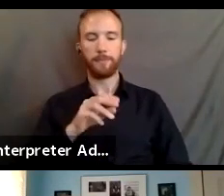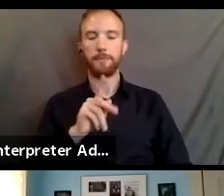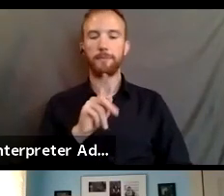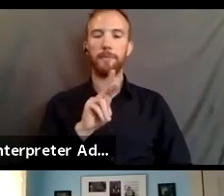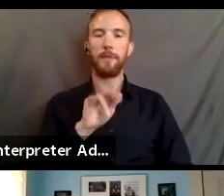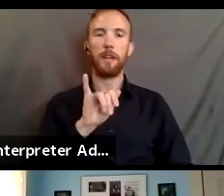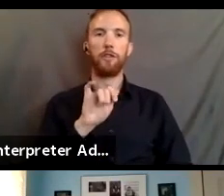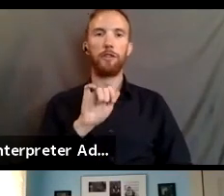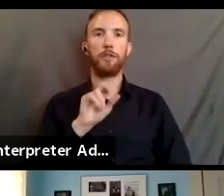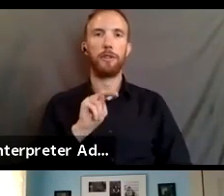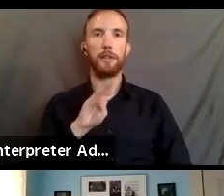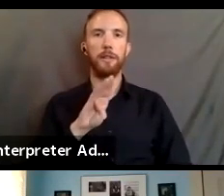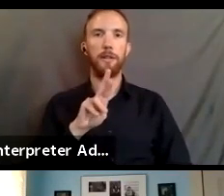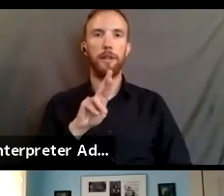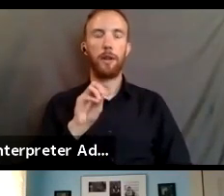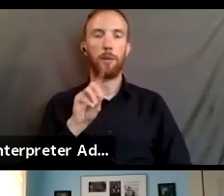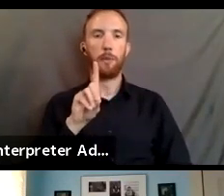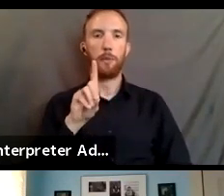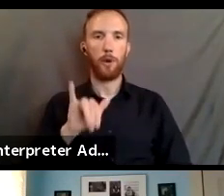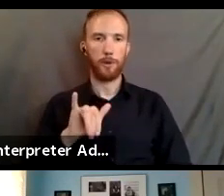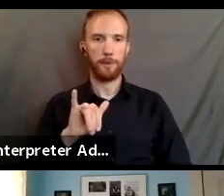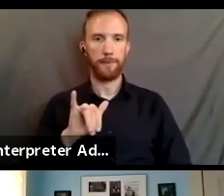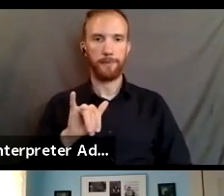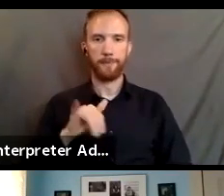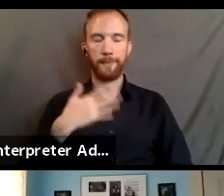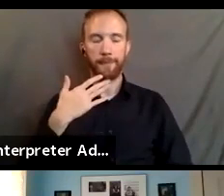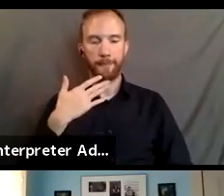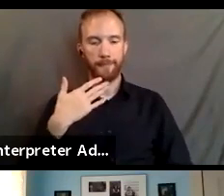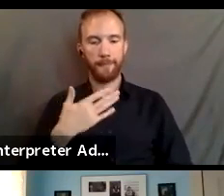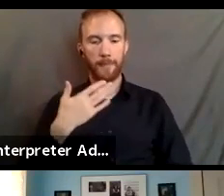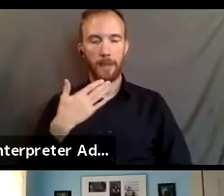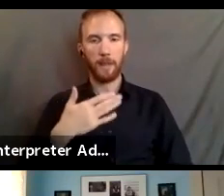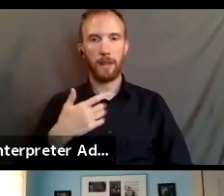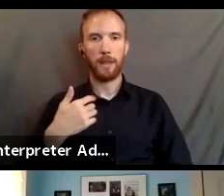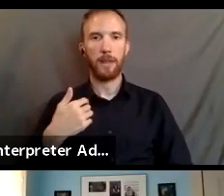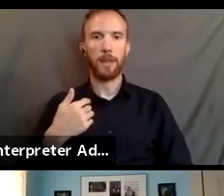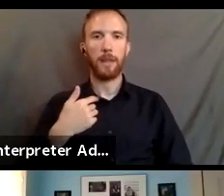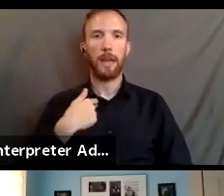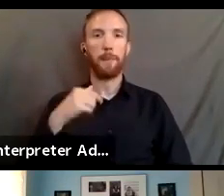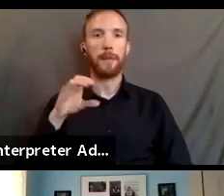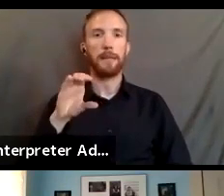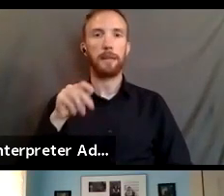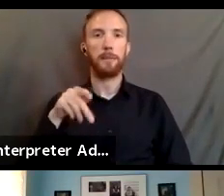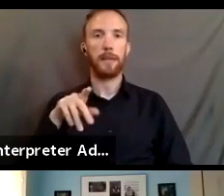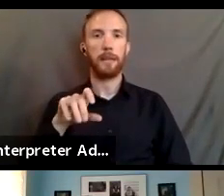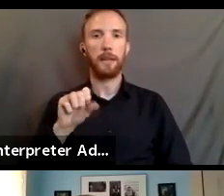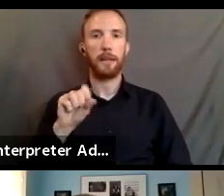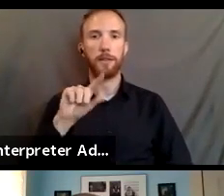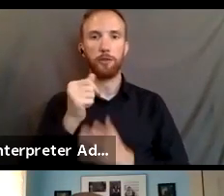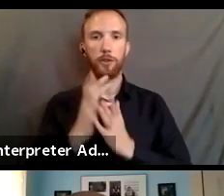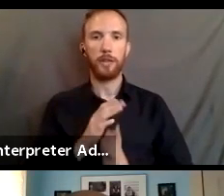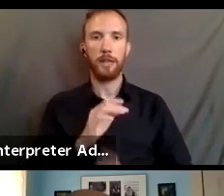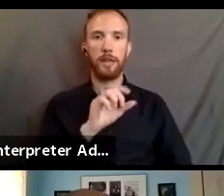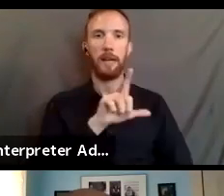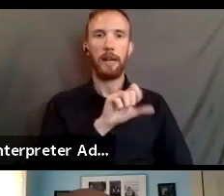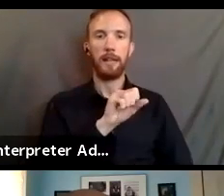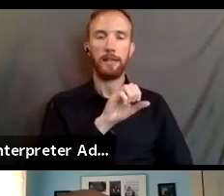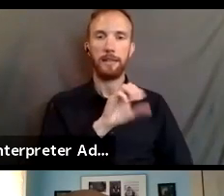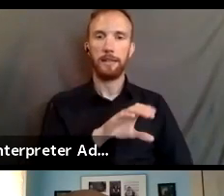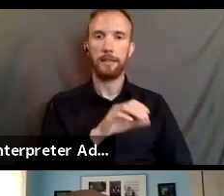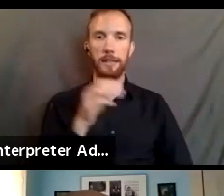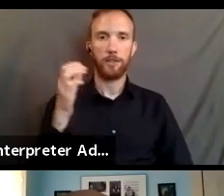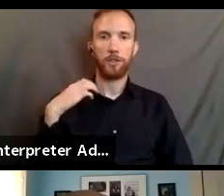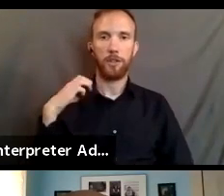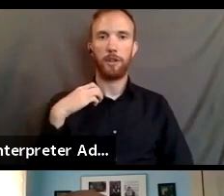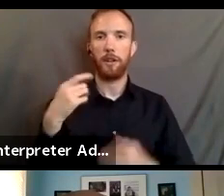yes please proceed thank you i am a cps graduate lsc chair and a parent of a cps diverse